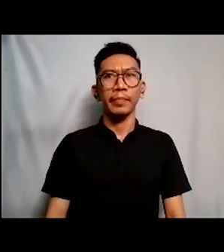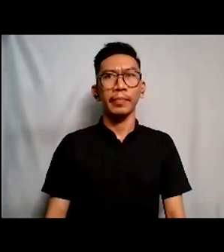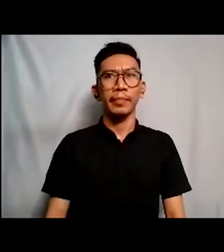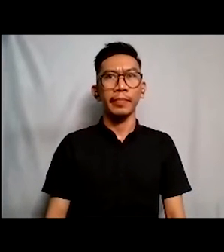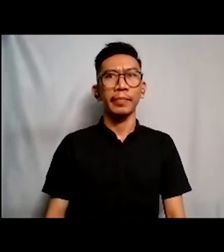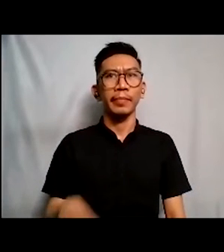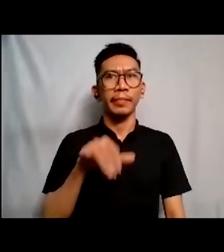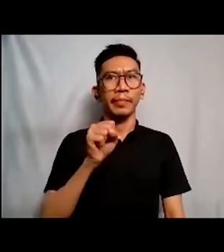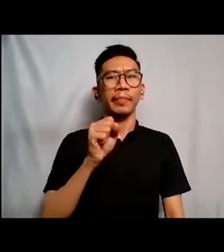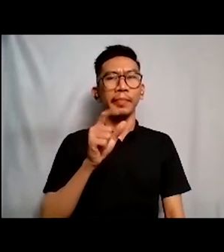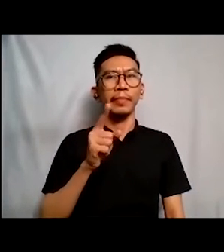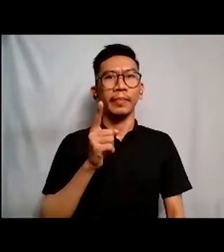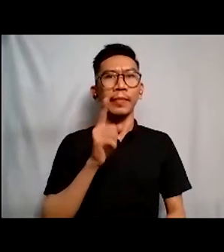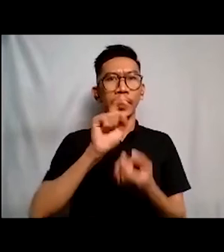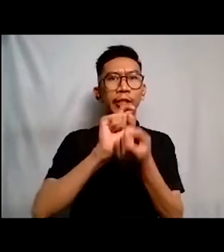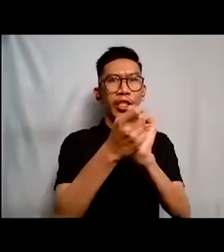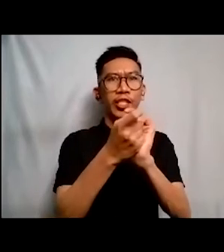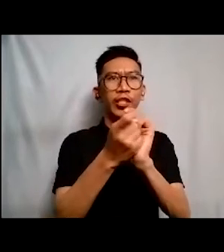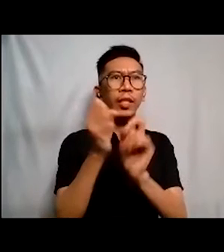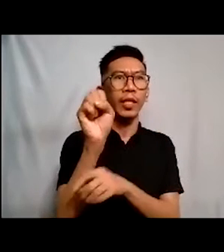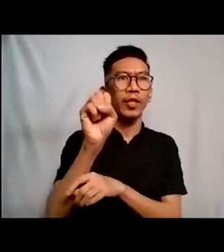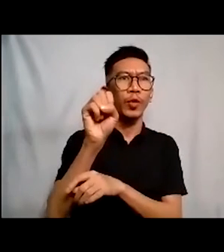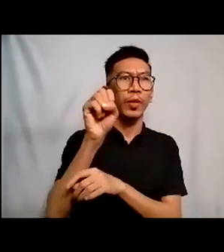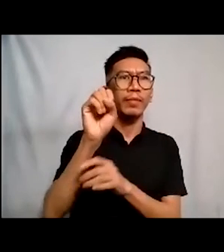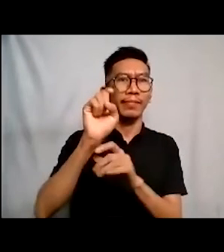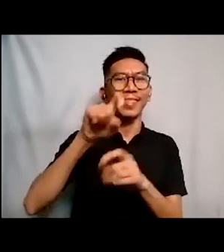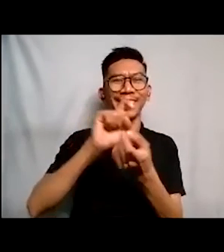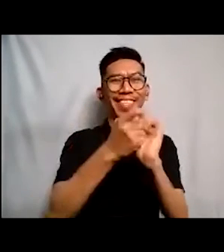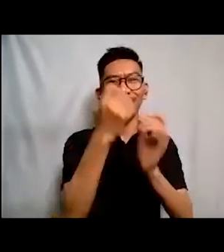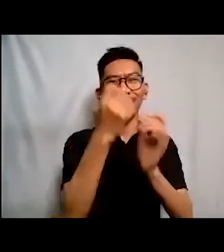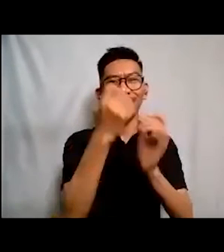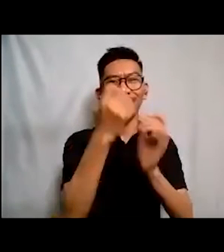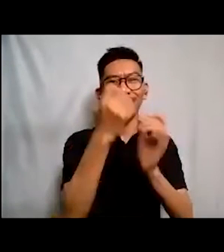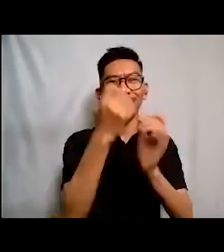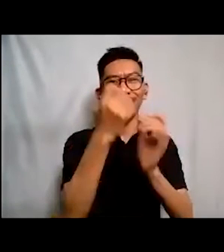Okay, so we need to change 12. Uh,